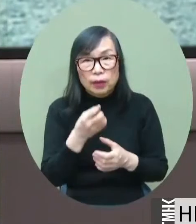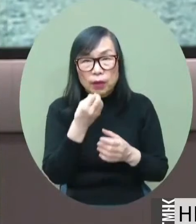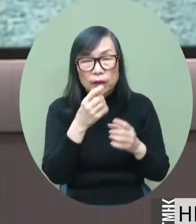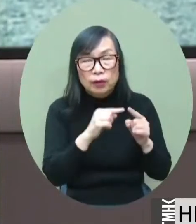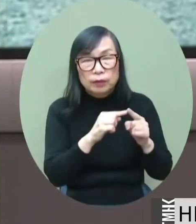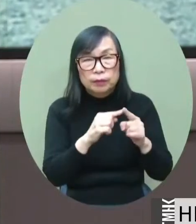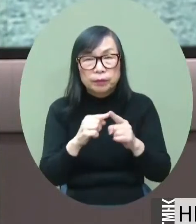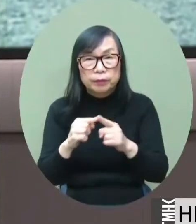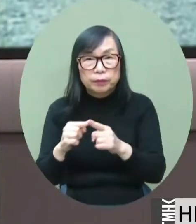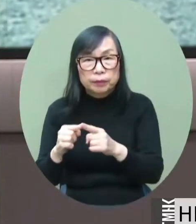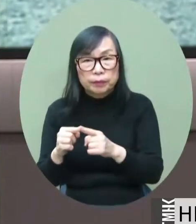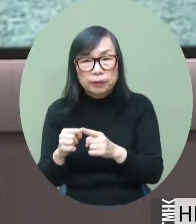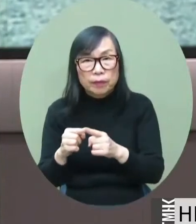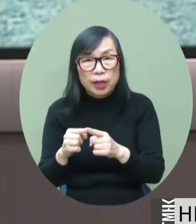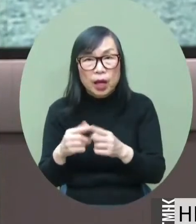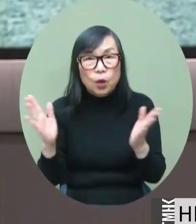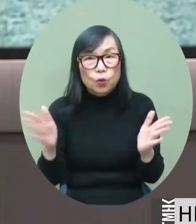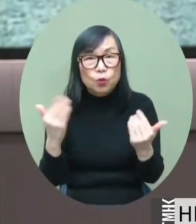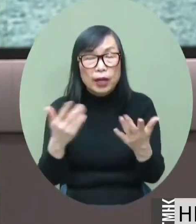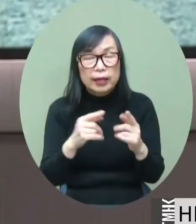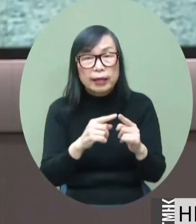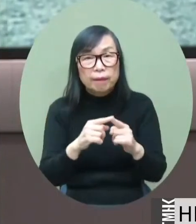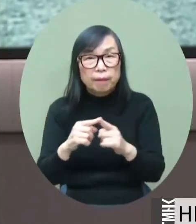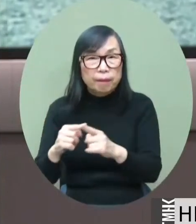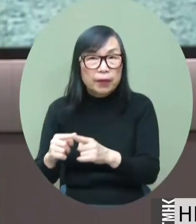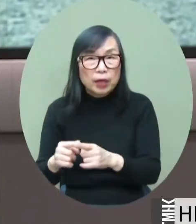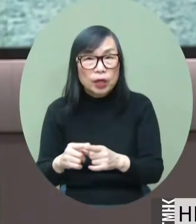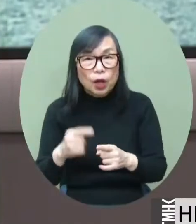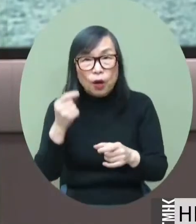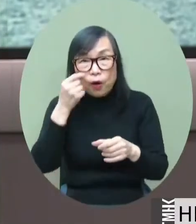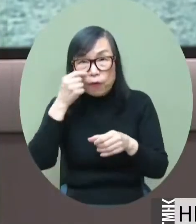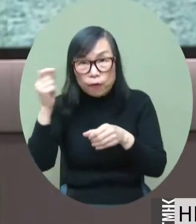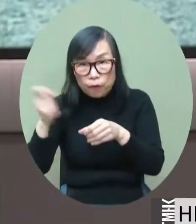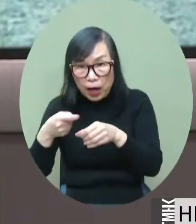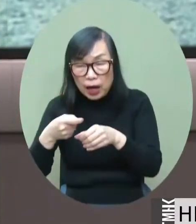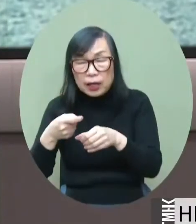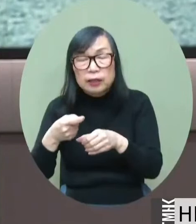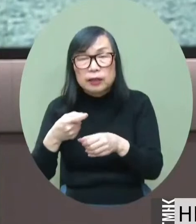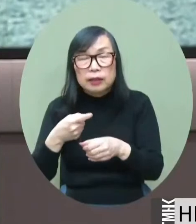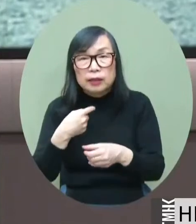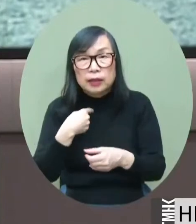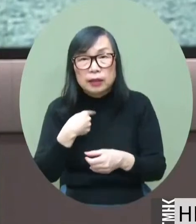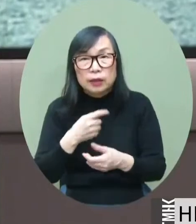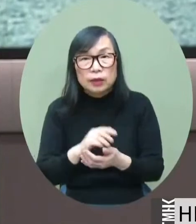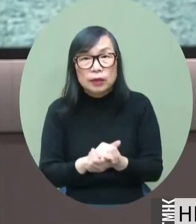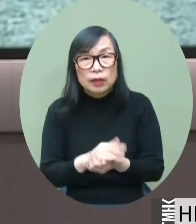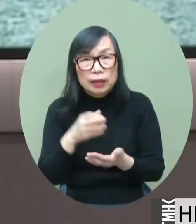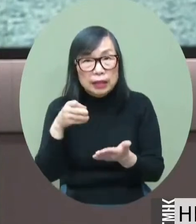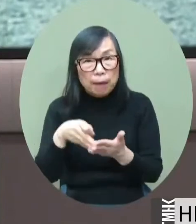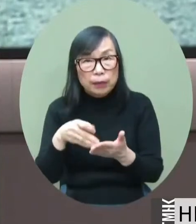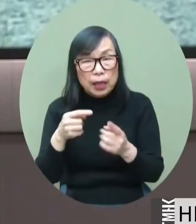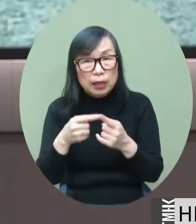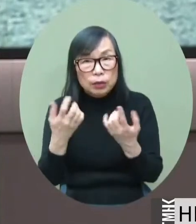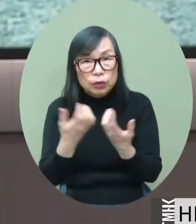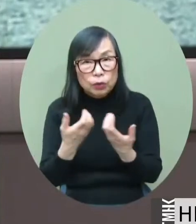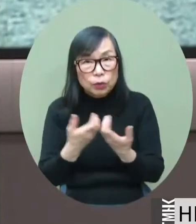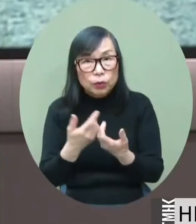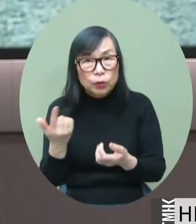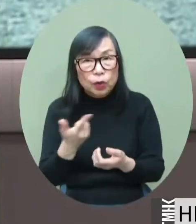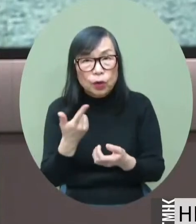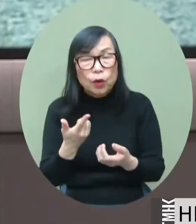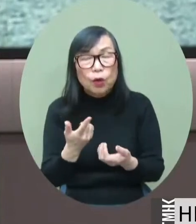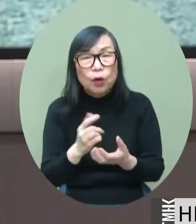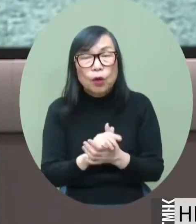government has appealed to the public to administer RAT on themselves over the weekend.